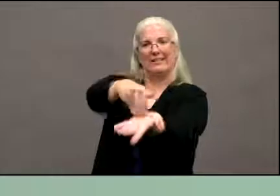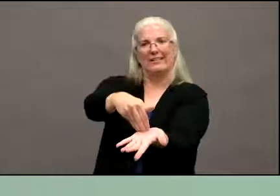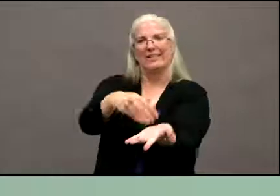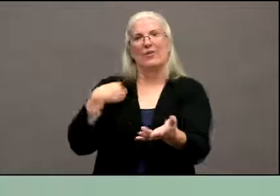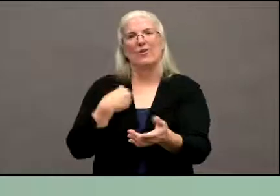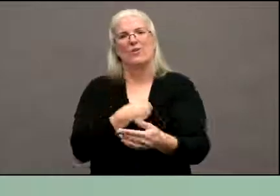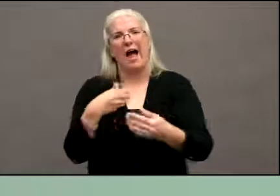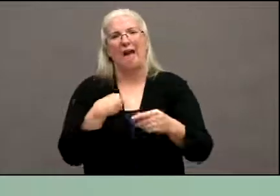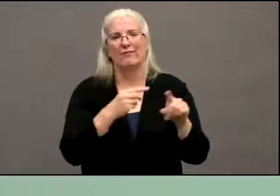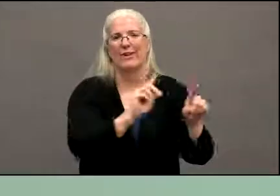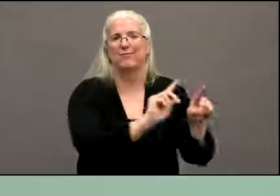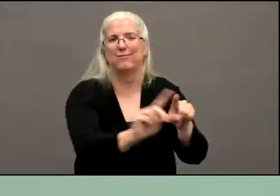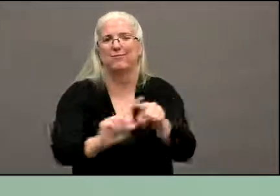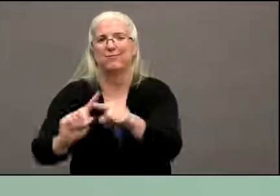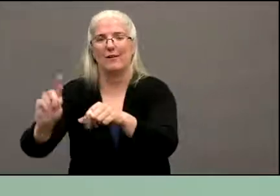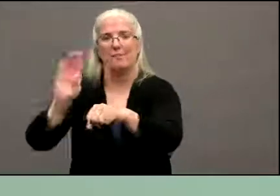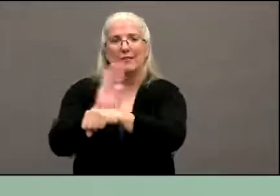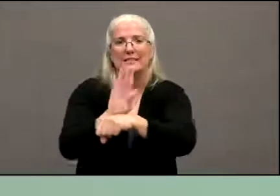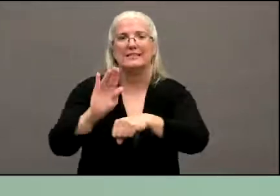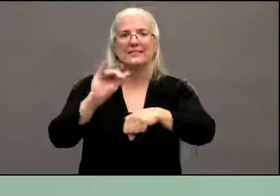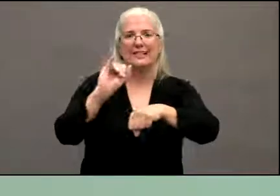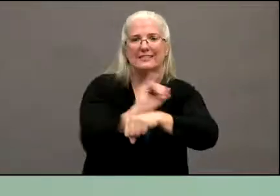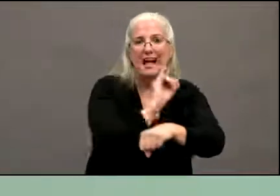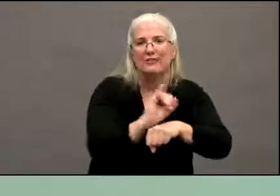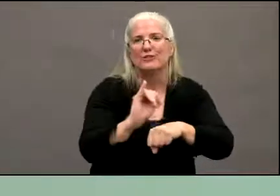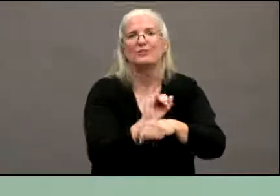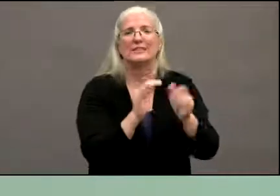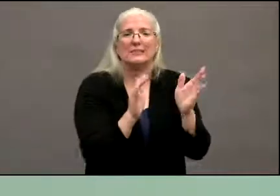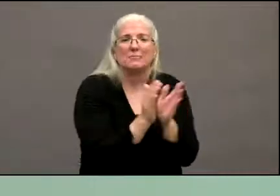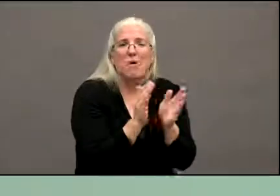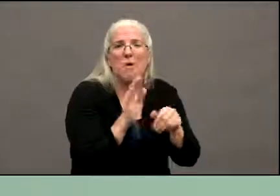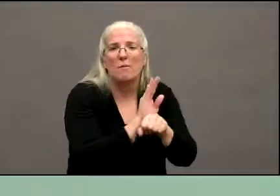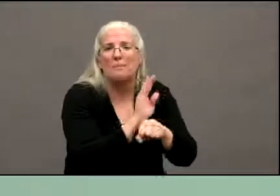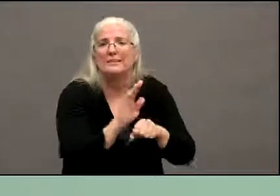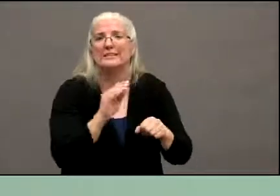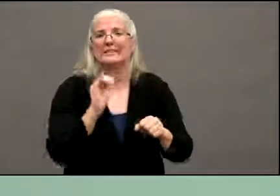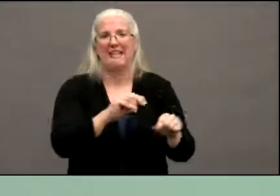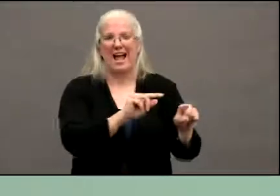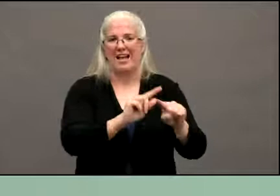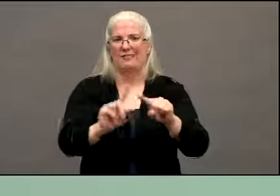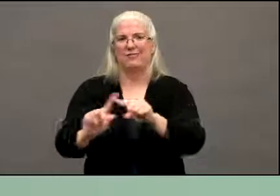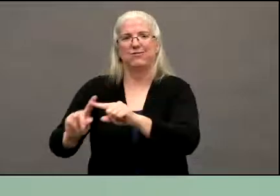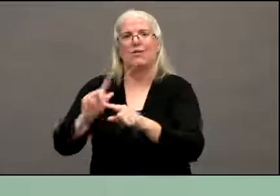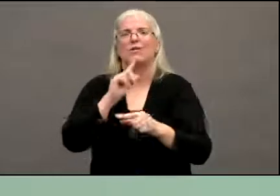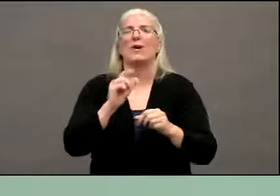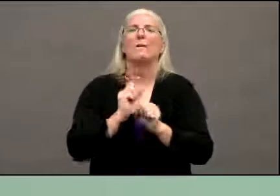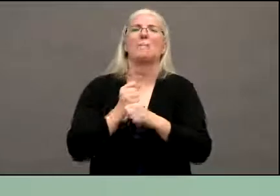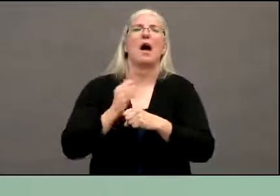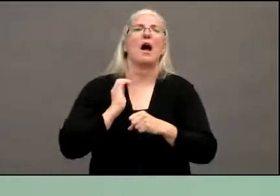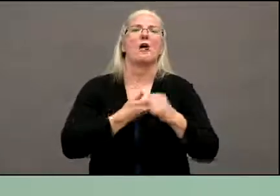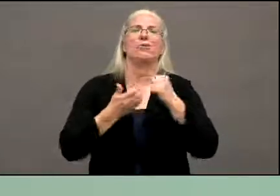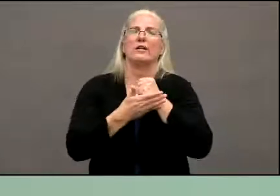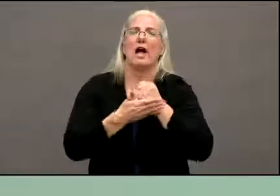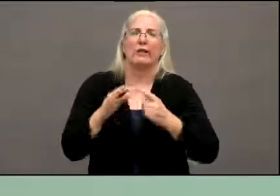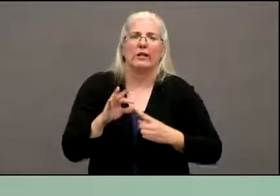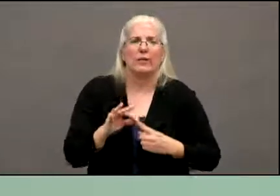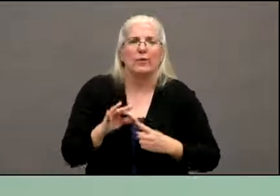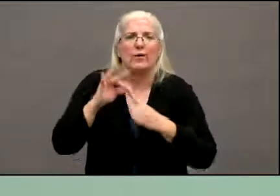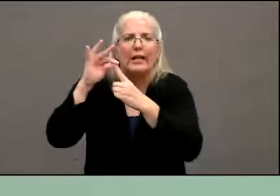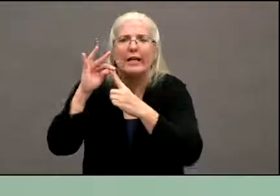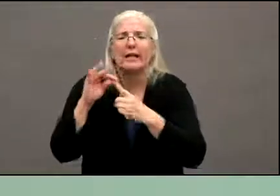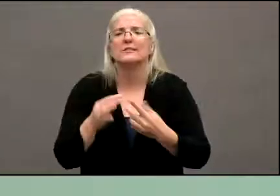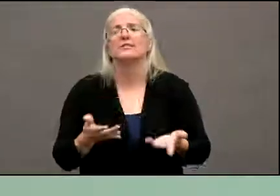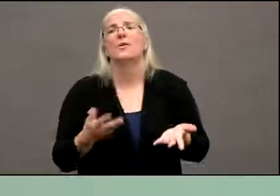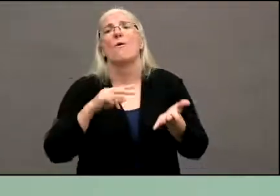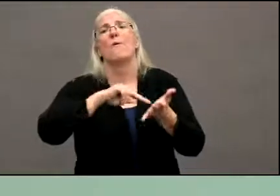have a lot of small businesses here. It's what makes our county special. And because of that landscape, we do have to adjust accordingly to